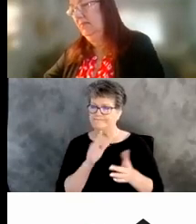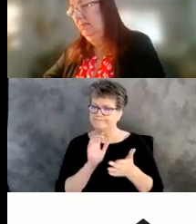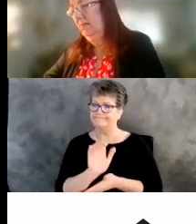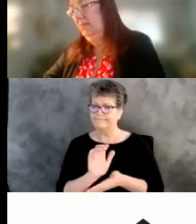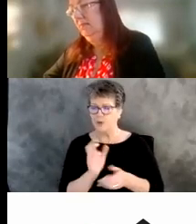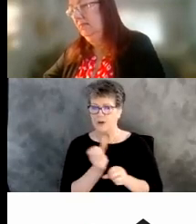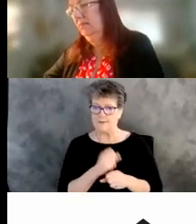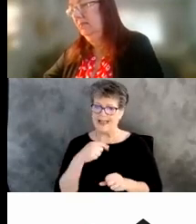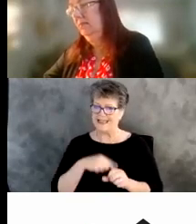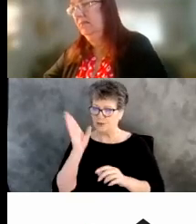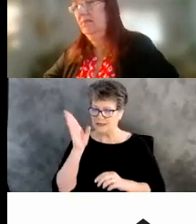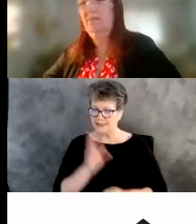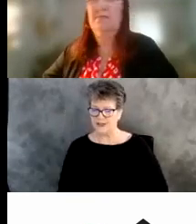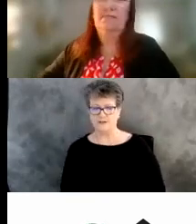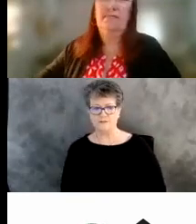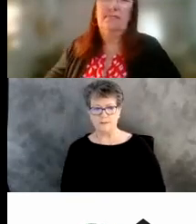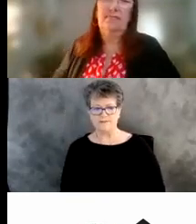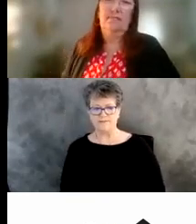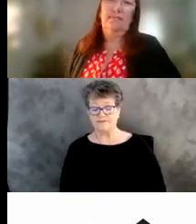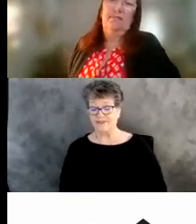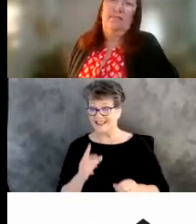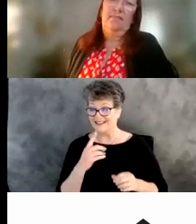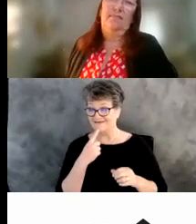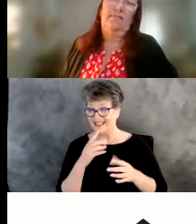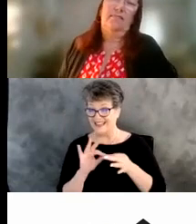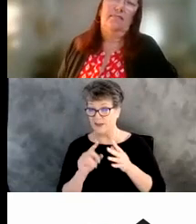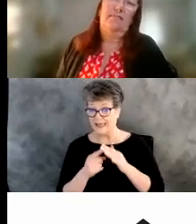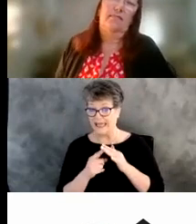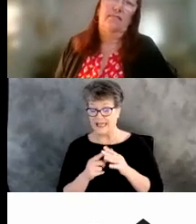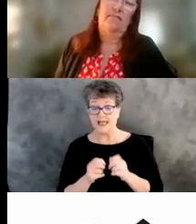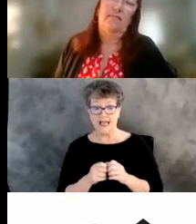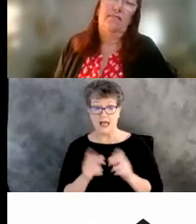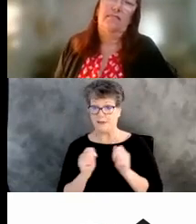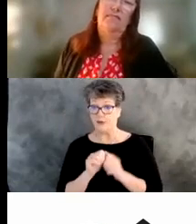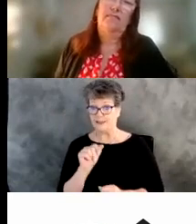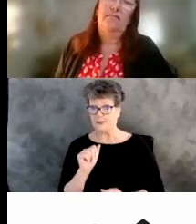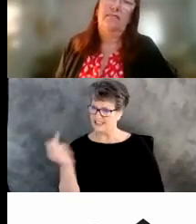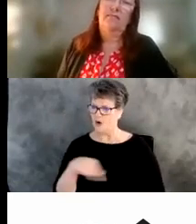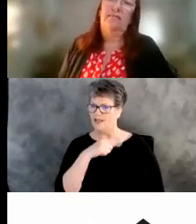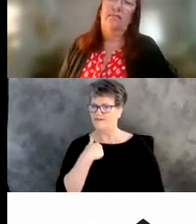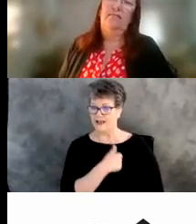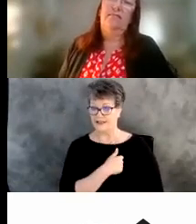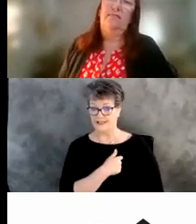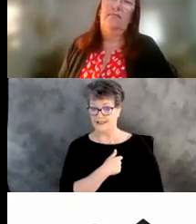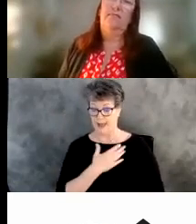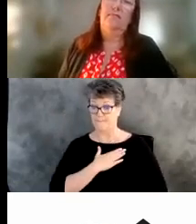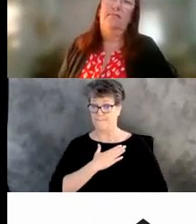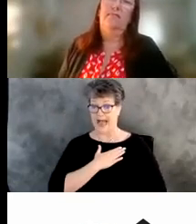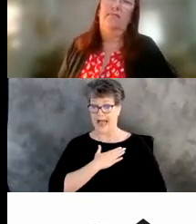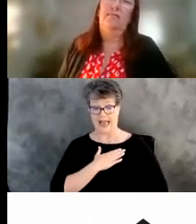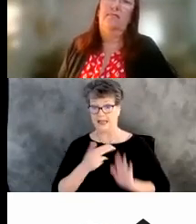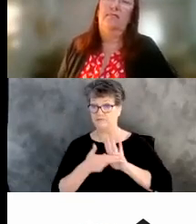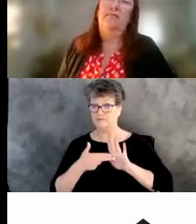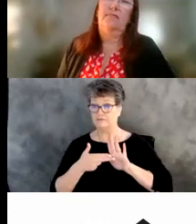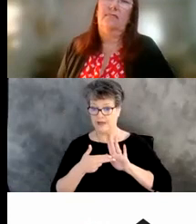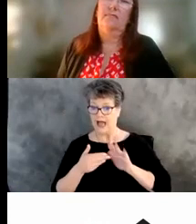of presentations is like I said in the beginning, people with disabilities are all of us. Like, for example, my intersectionality is